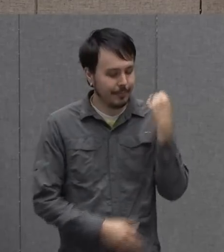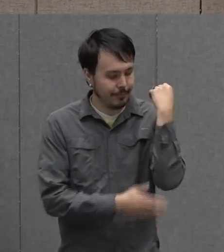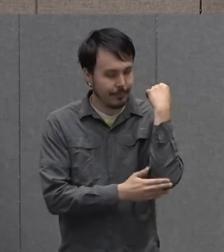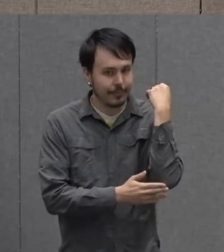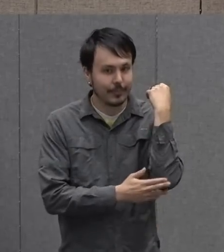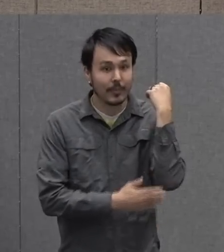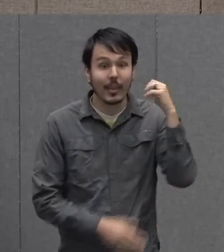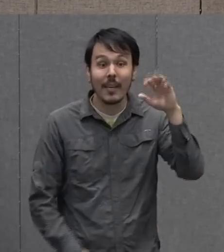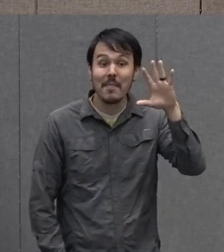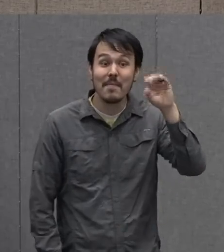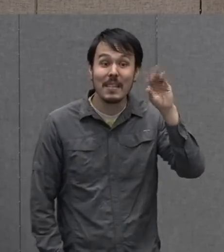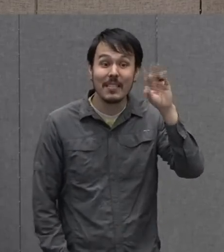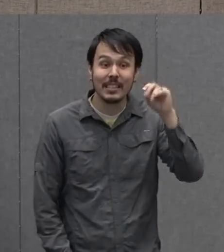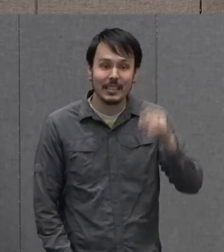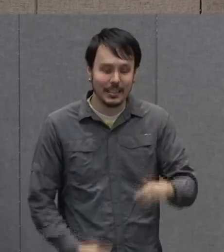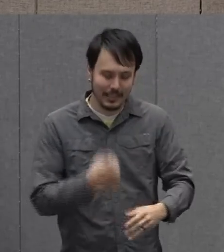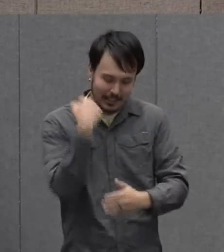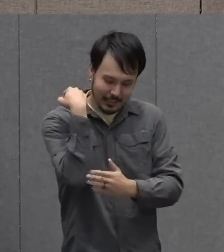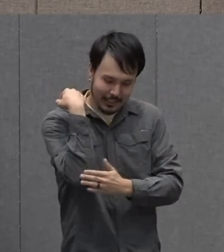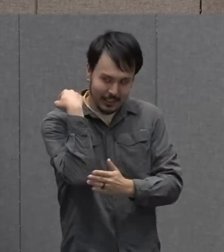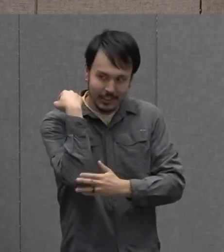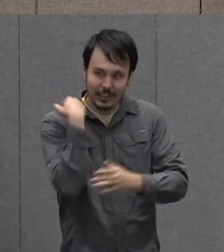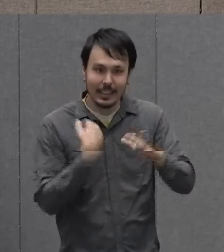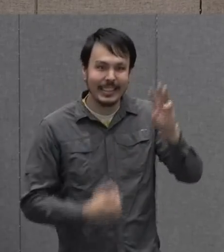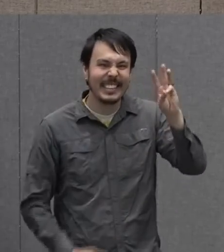50. 60.